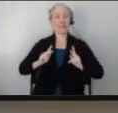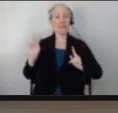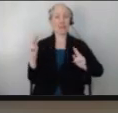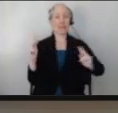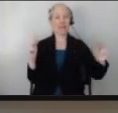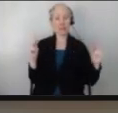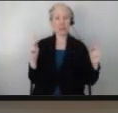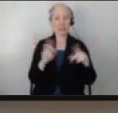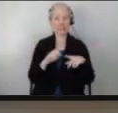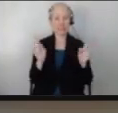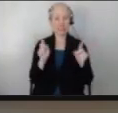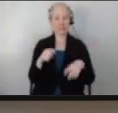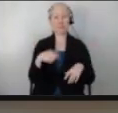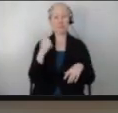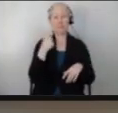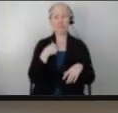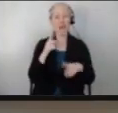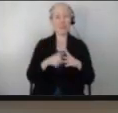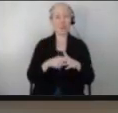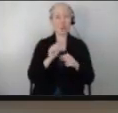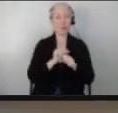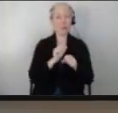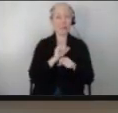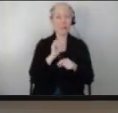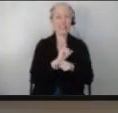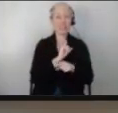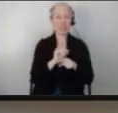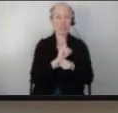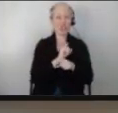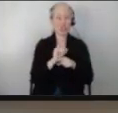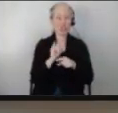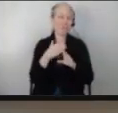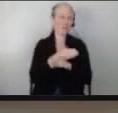started working as an intern student in the oil industry before